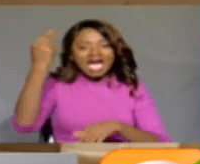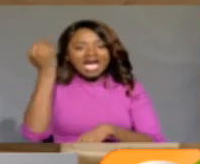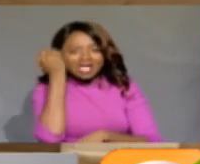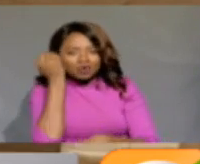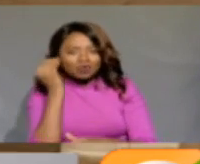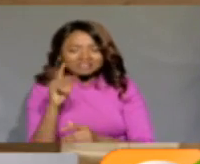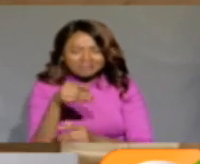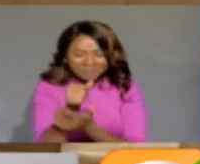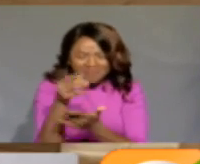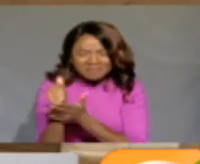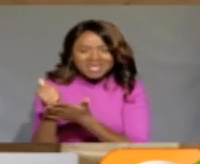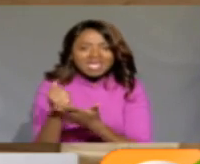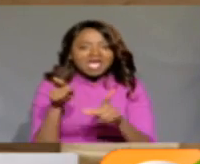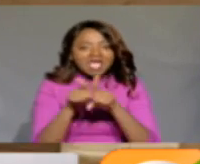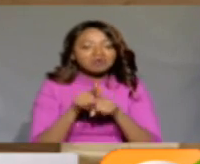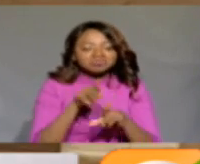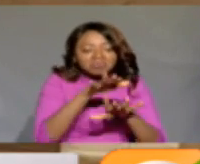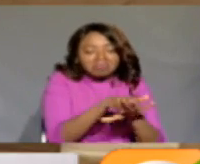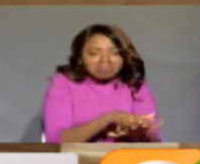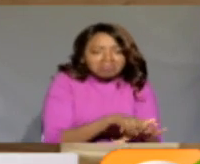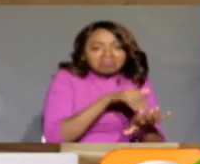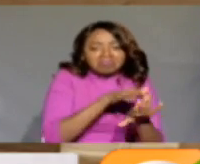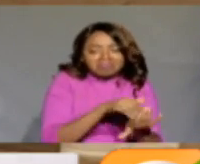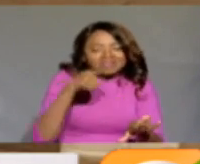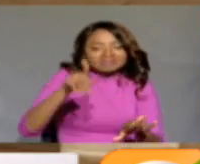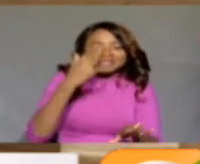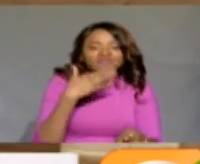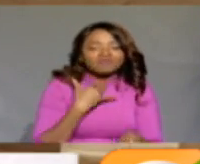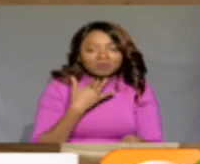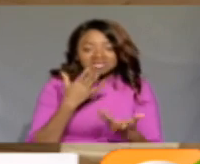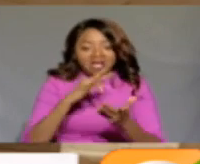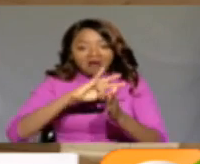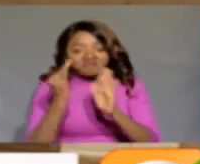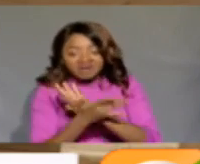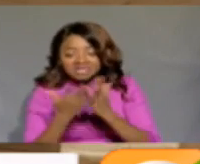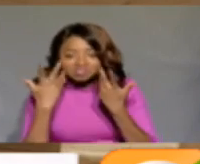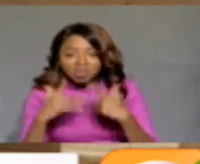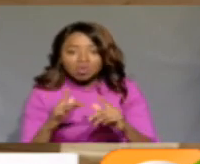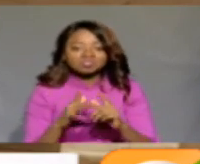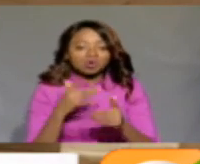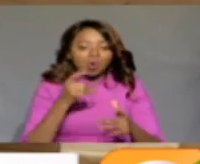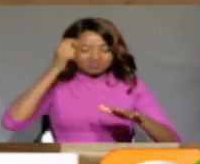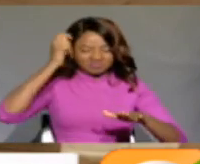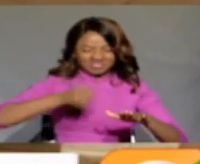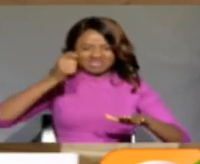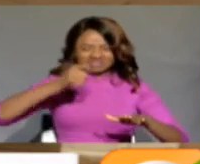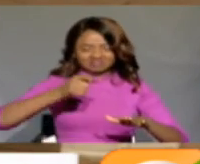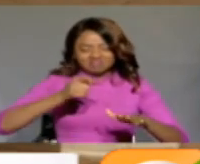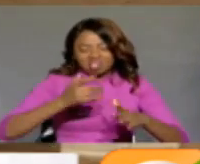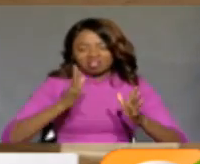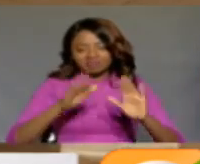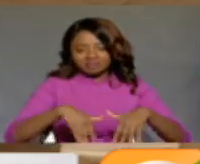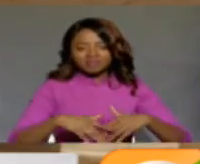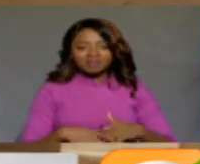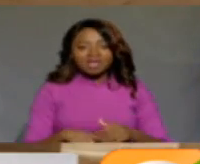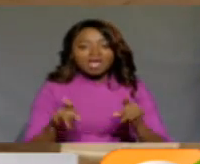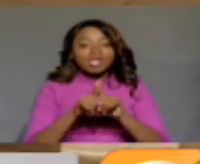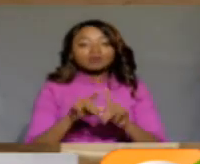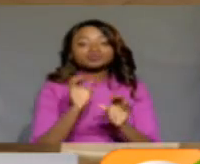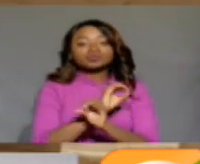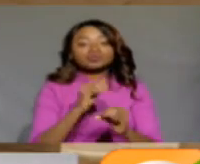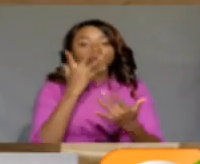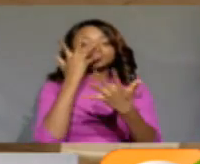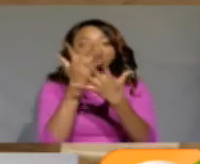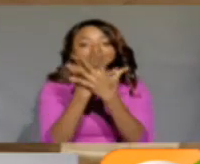fees, deliberate delays, costly manipulation, lost files, defective ruling in some cases, and no